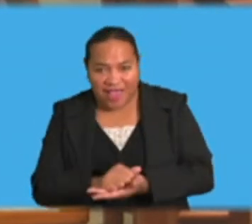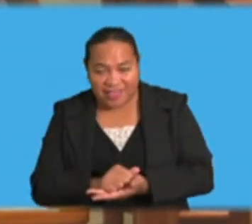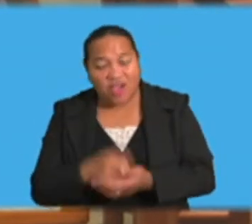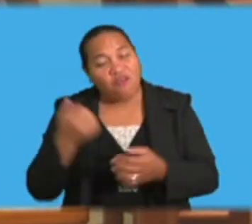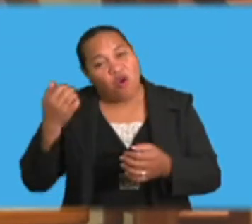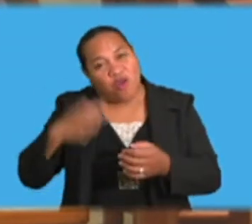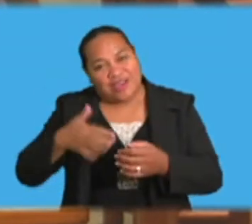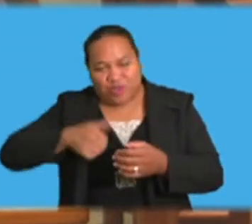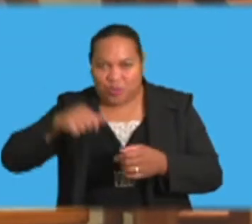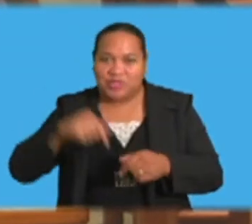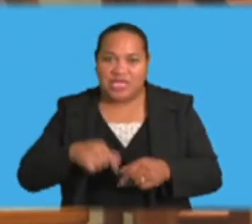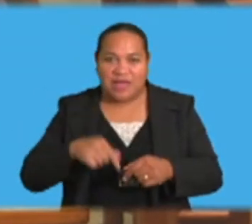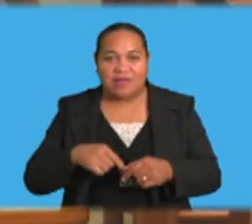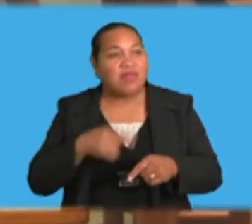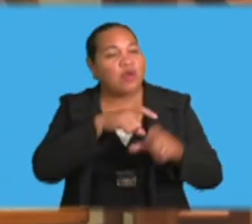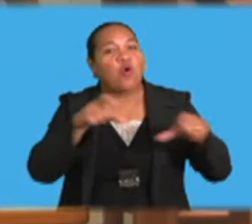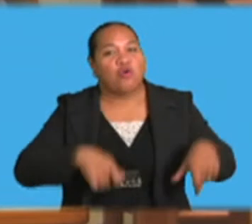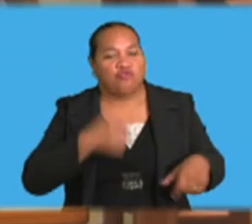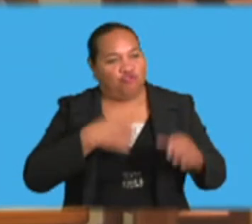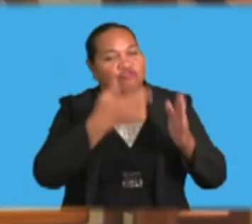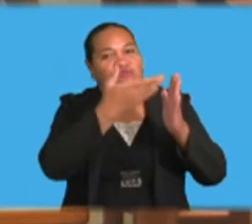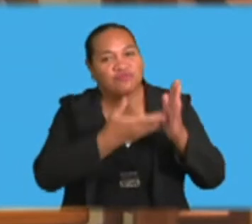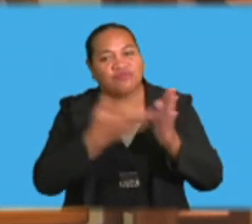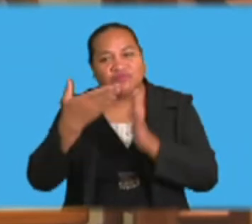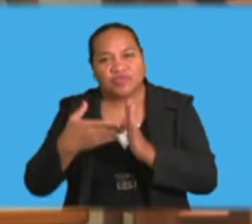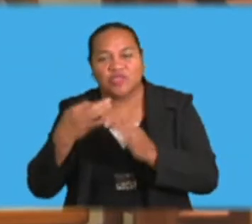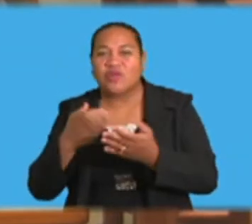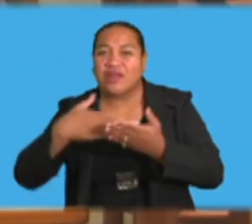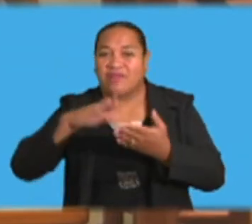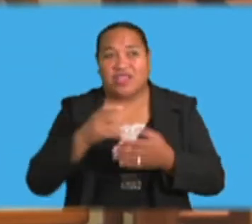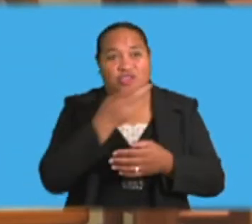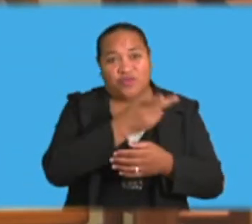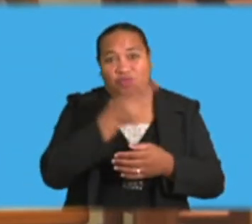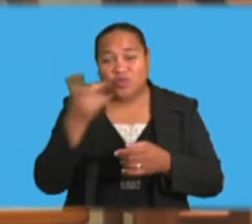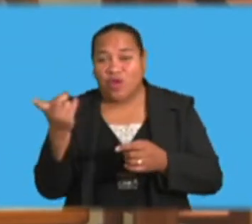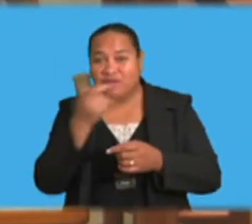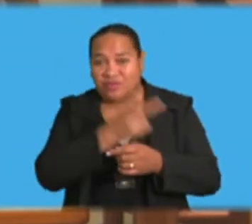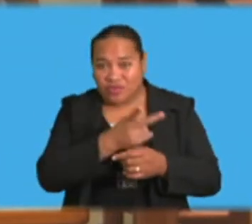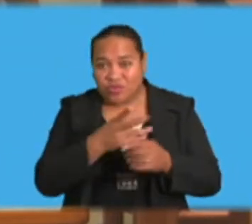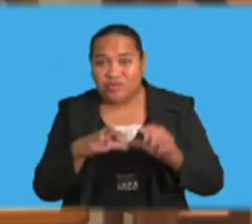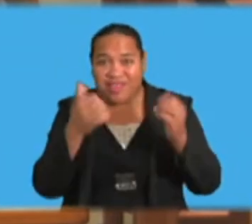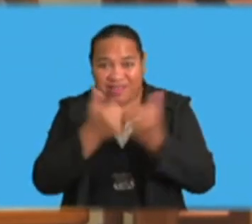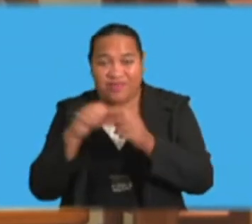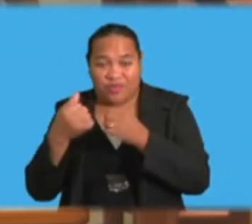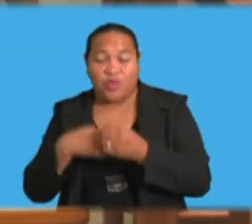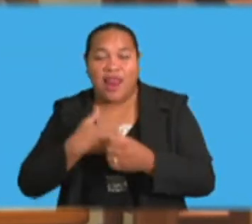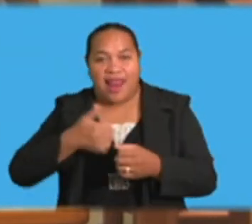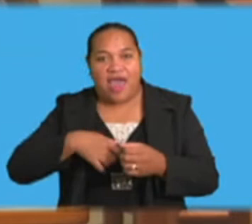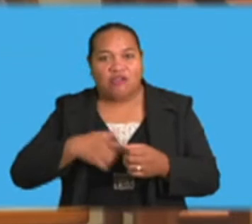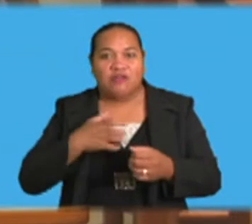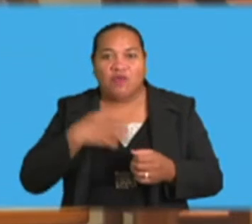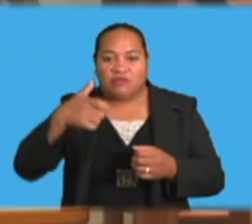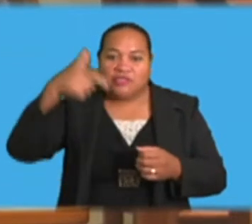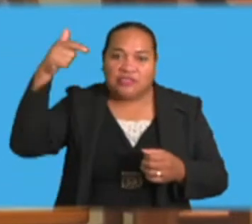been used in Fiji by the courts. Ratification of the two covenants will allow a greater depth of jurisprudence